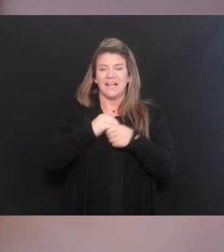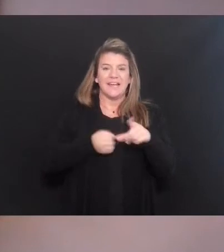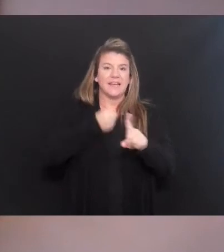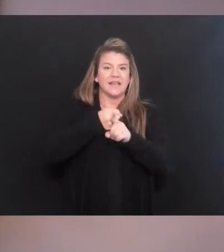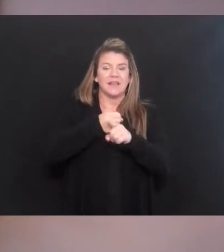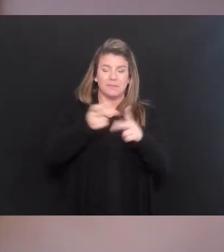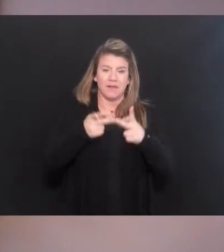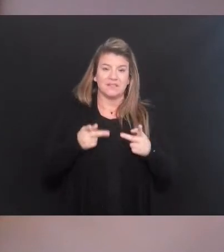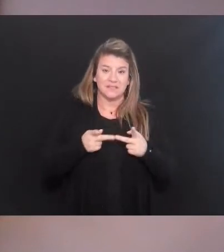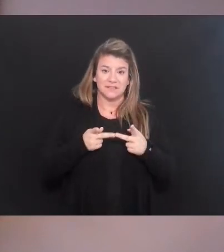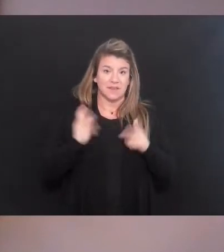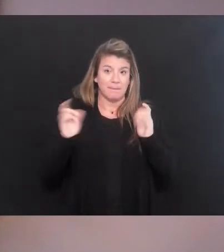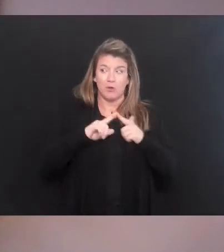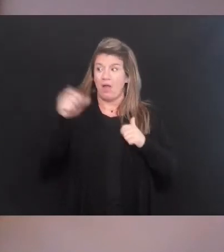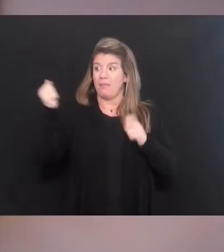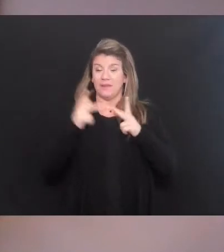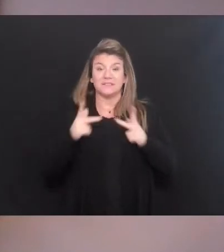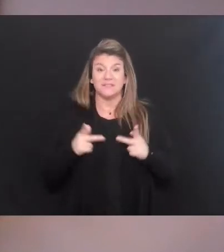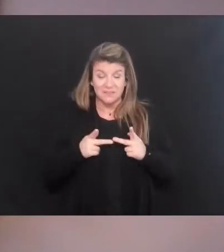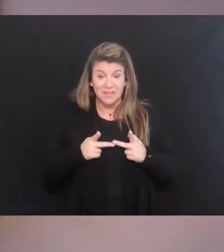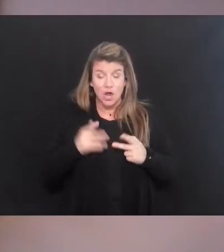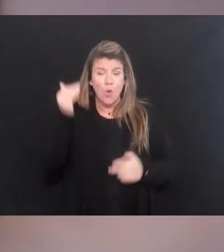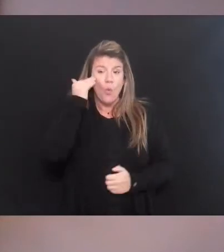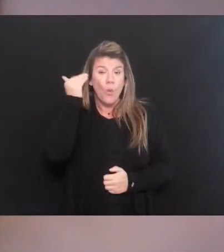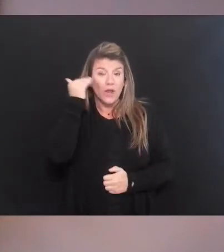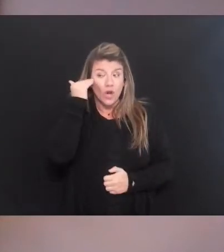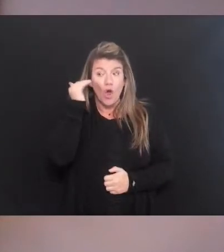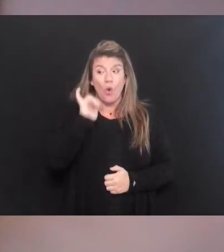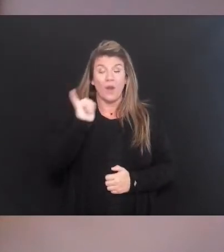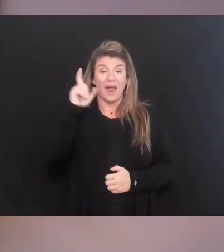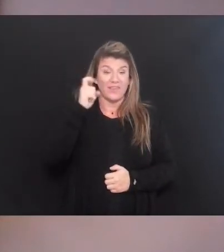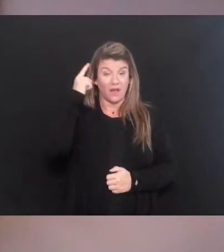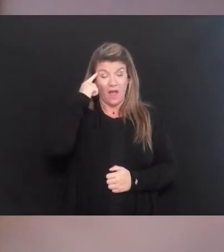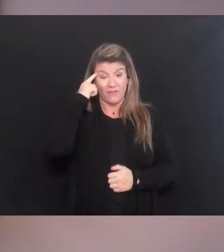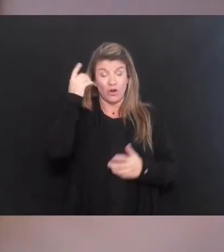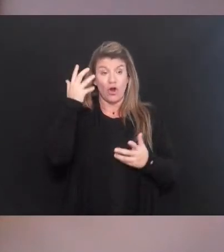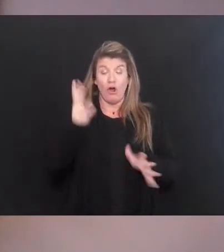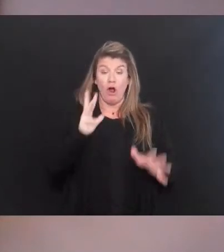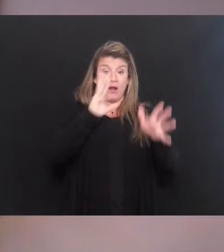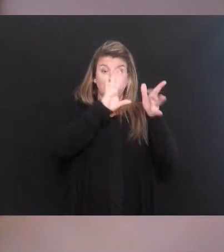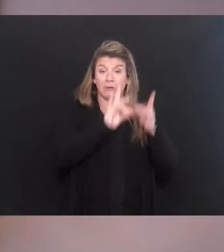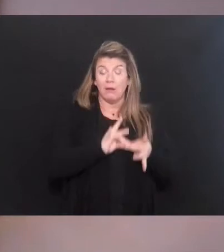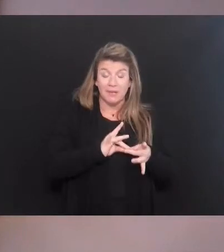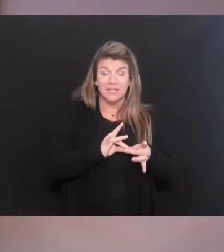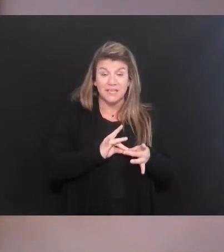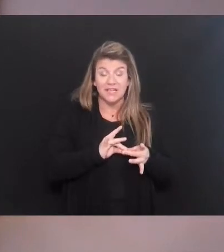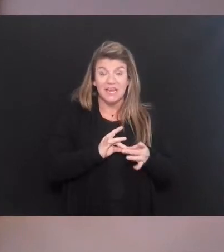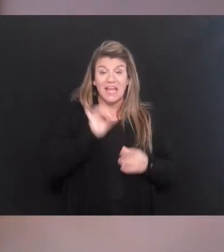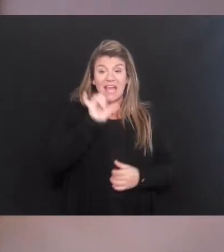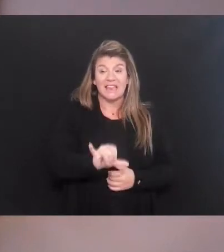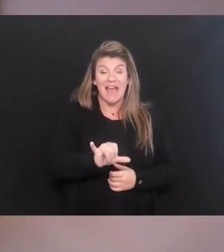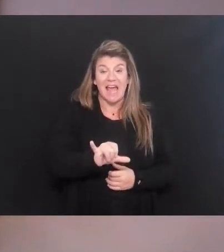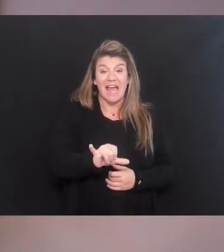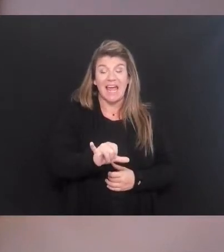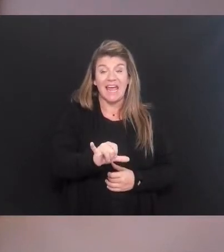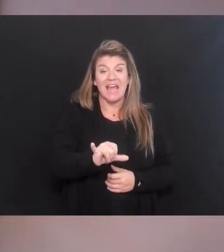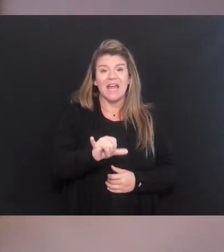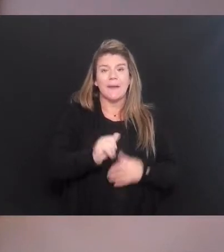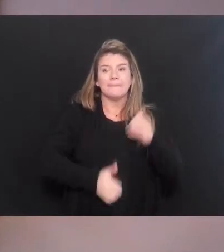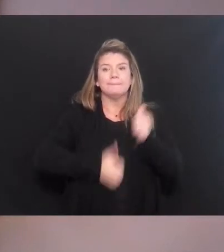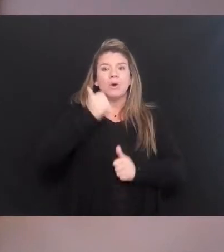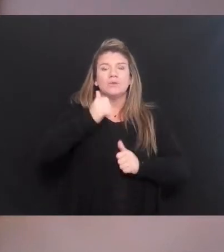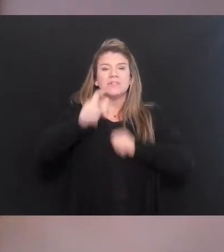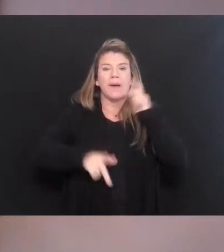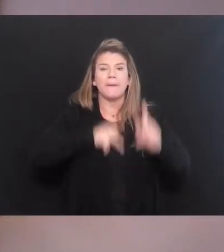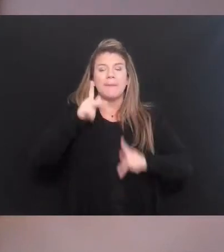has seen. We know that ultimately, as the governor and Dr. Takubo have said, that the majority of